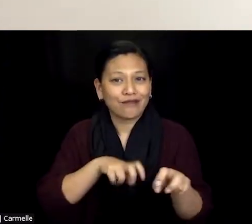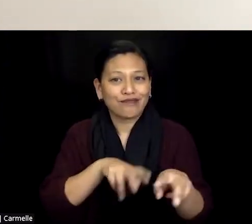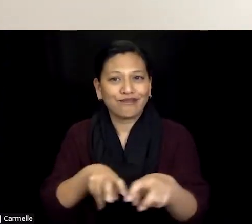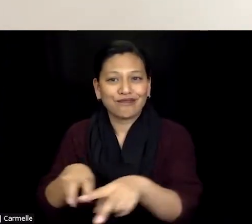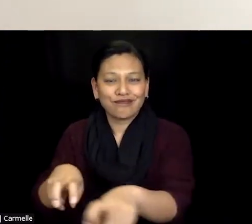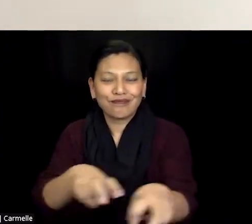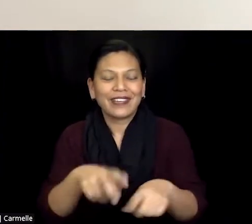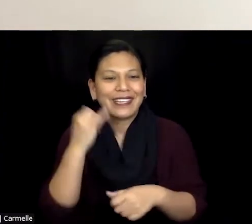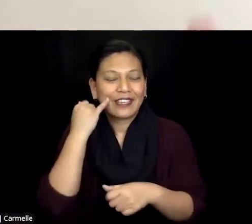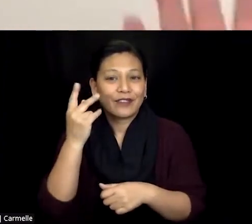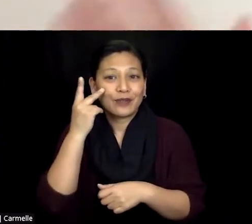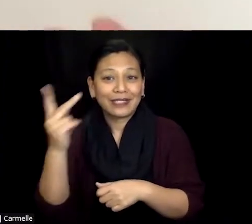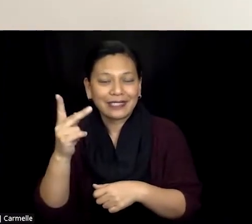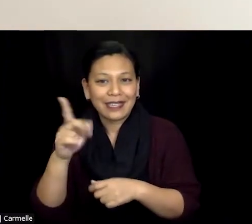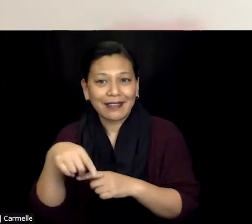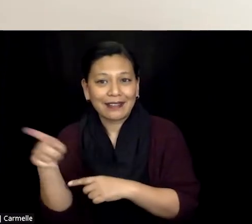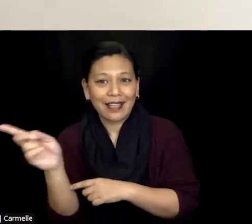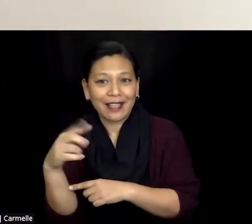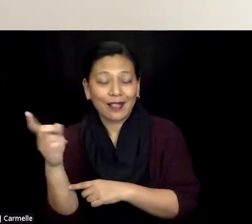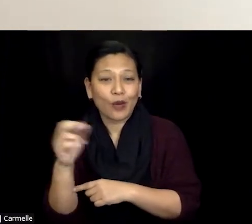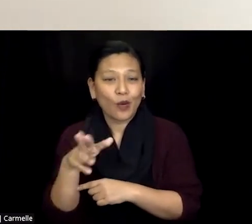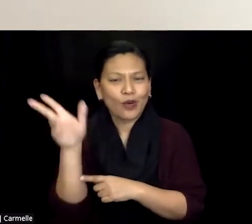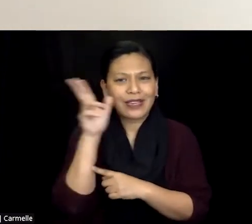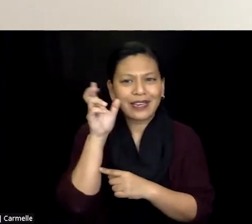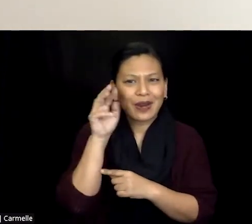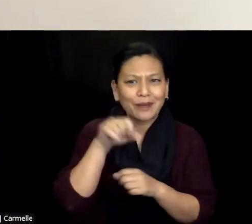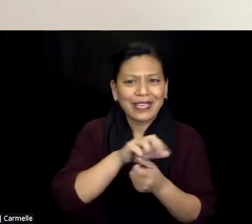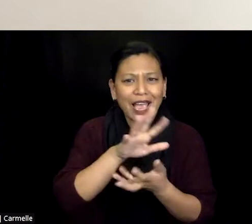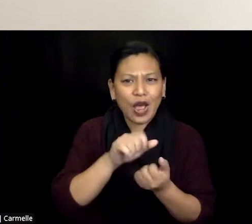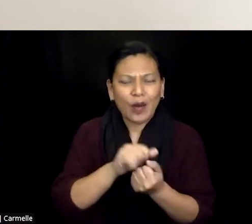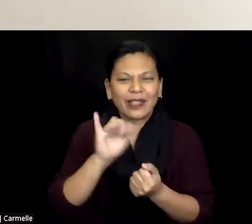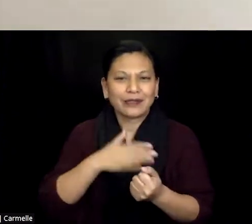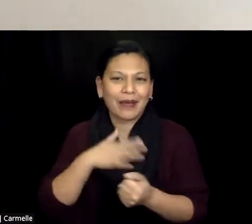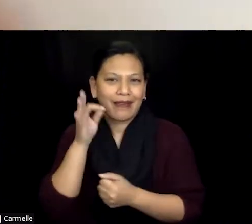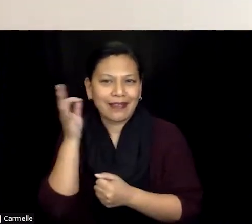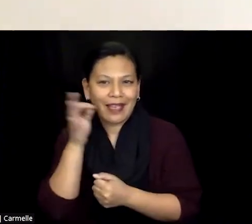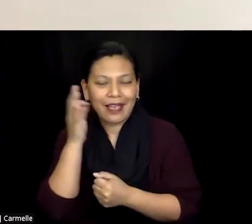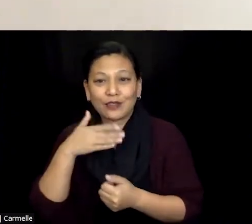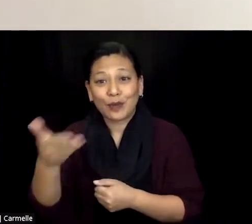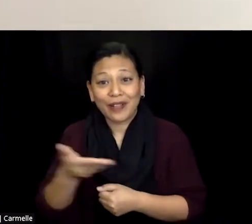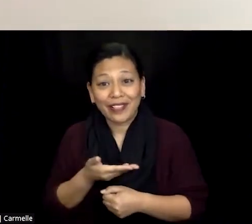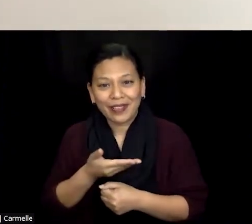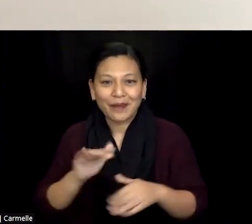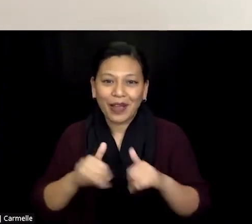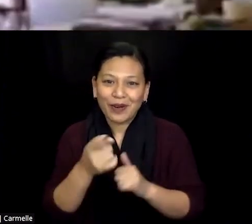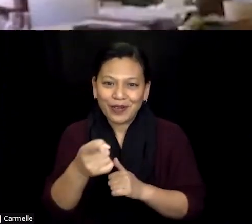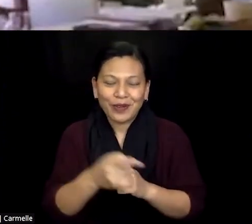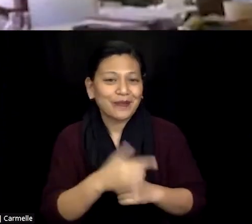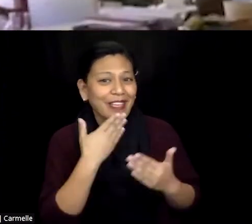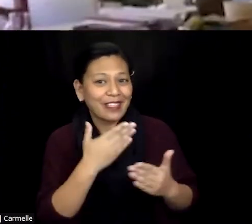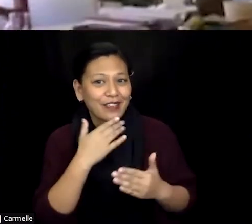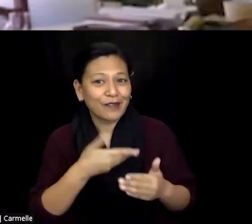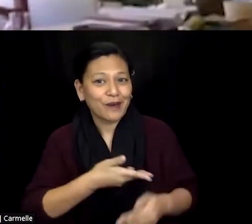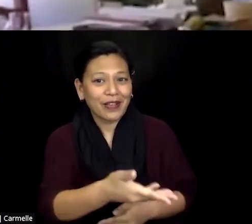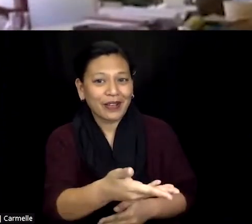paws, if you see a tail or you hear a meow, it's not me, it's my cat. So I just wanted to get that out there. Jim, welcome. How are you? Thank you for having